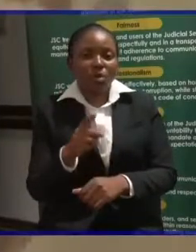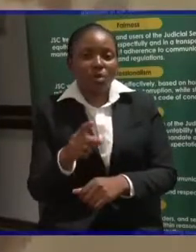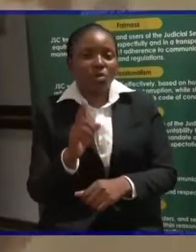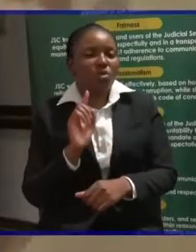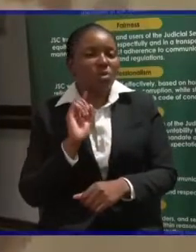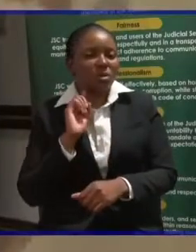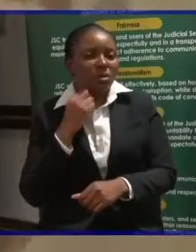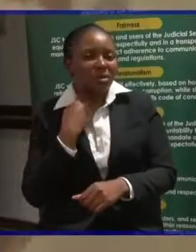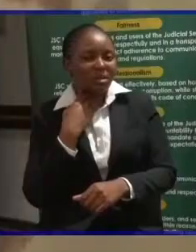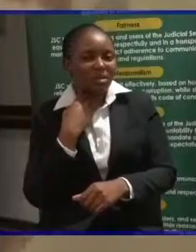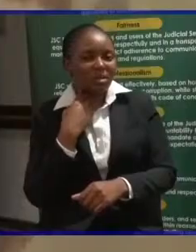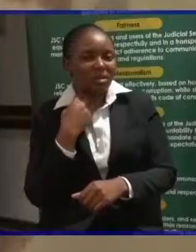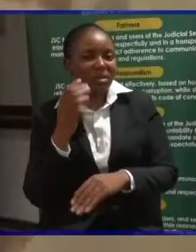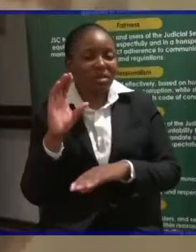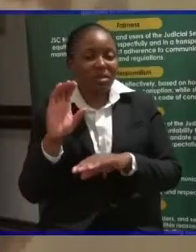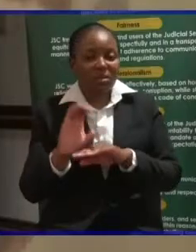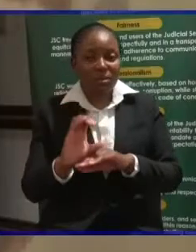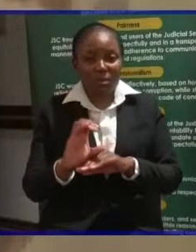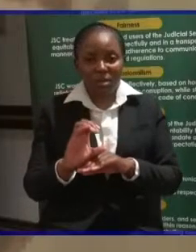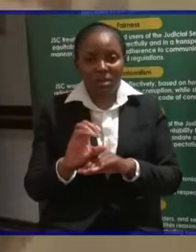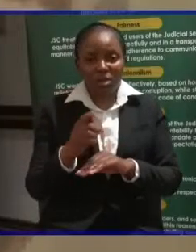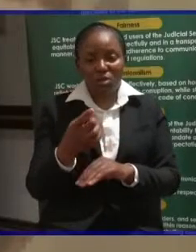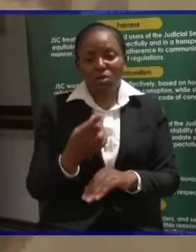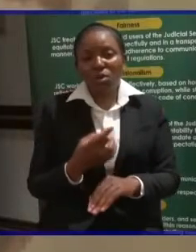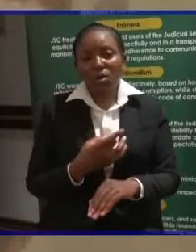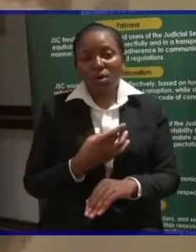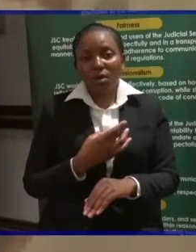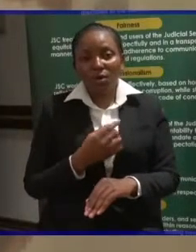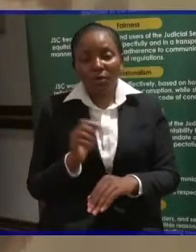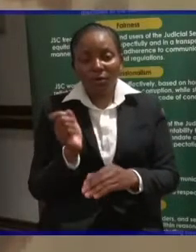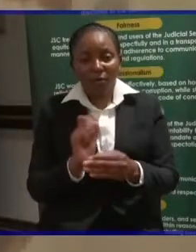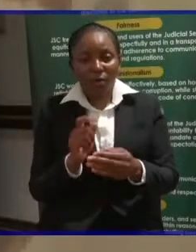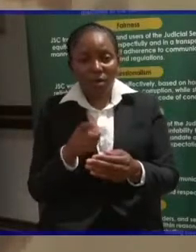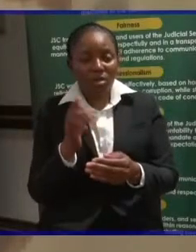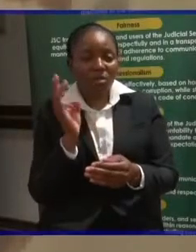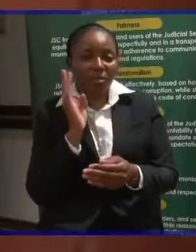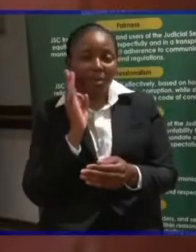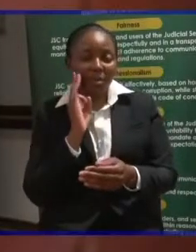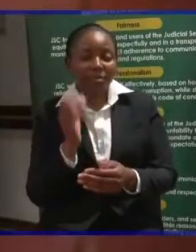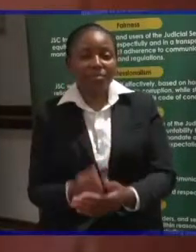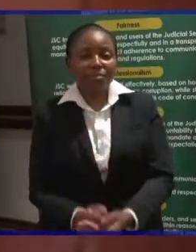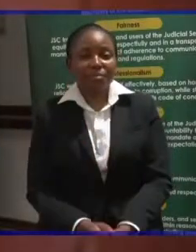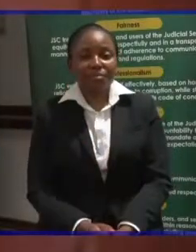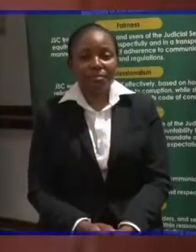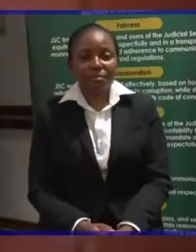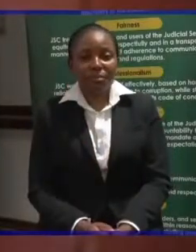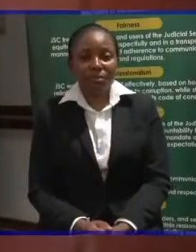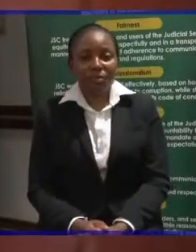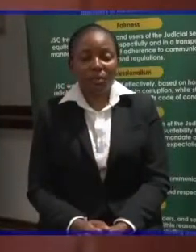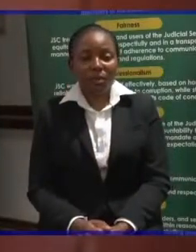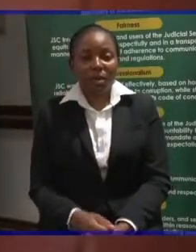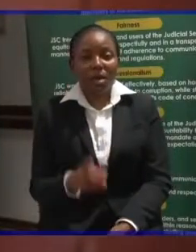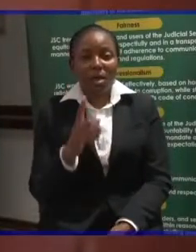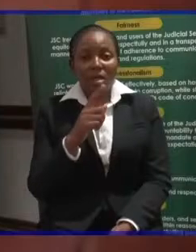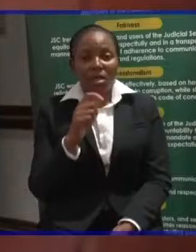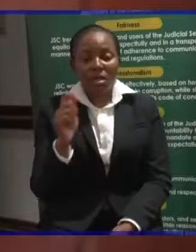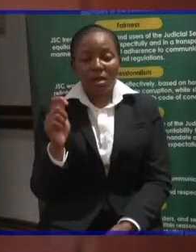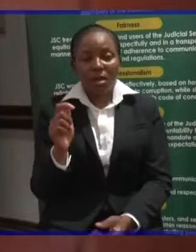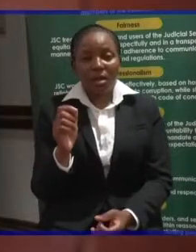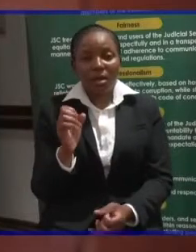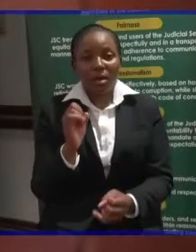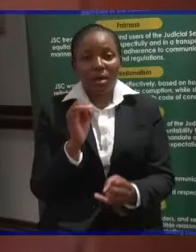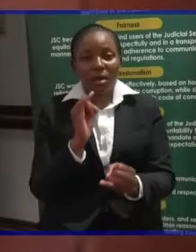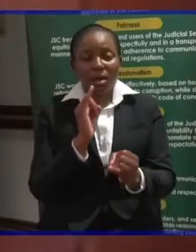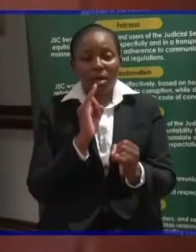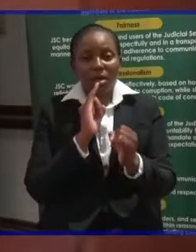the Commission as you filled in that form? the information did not